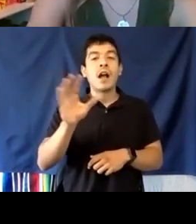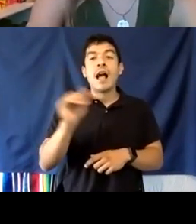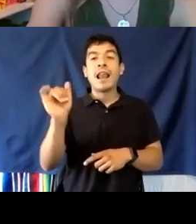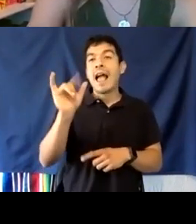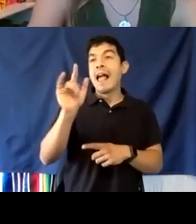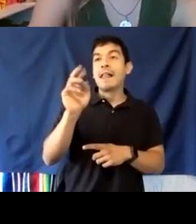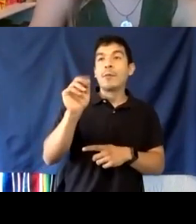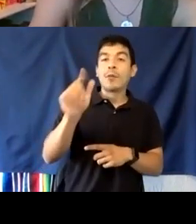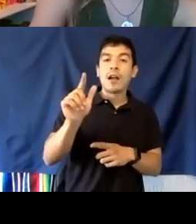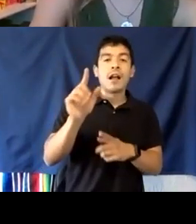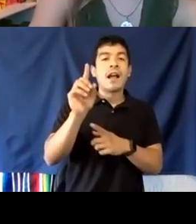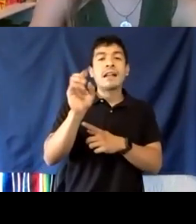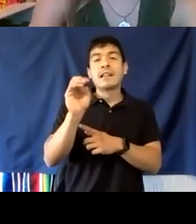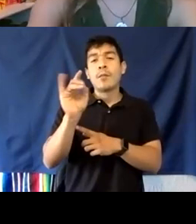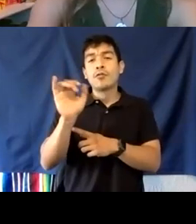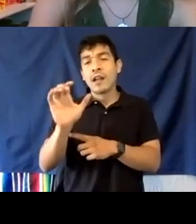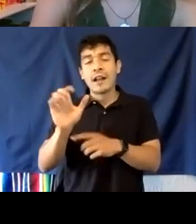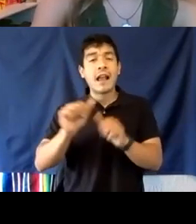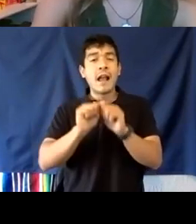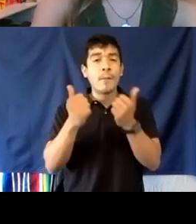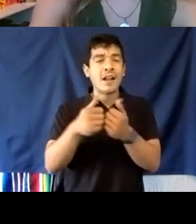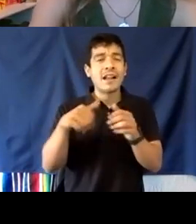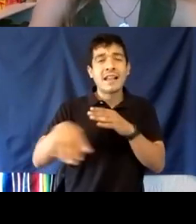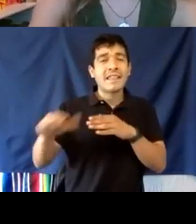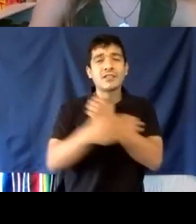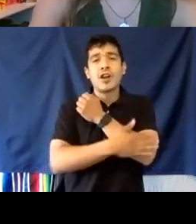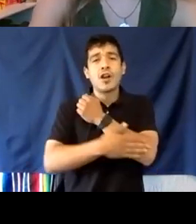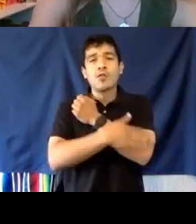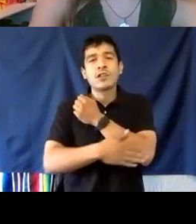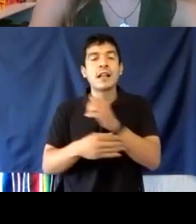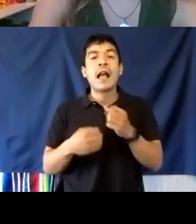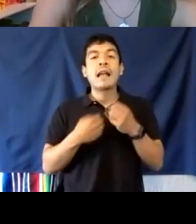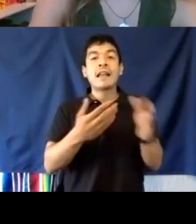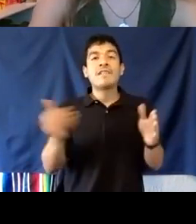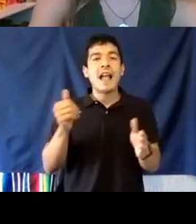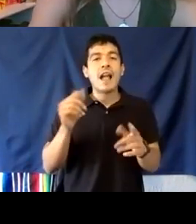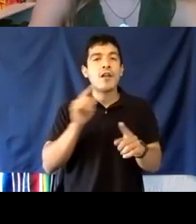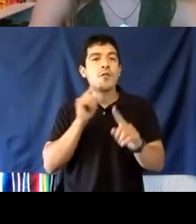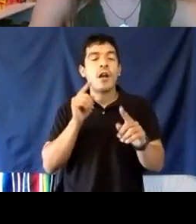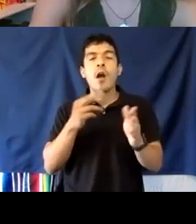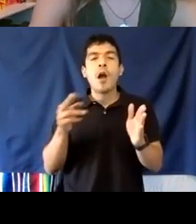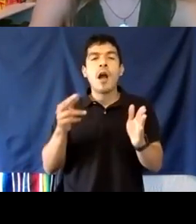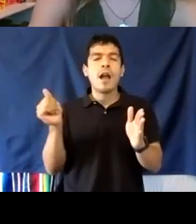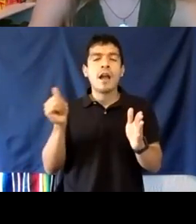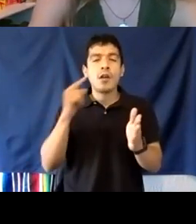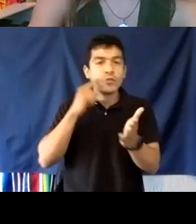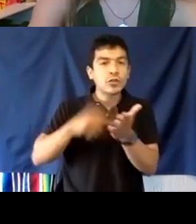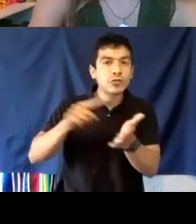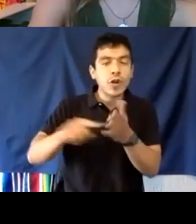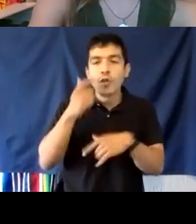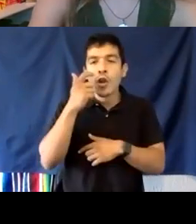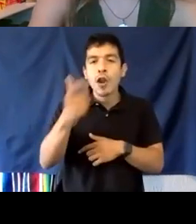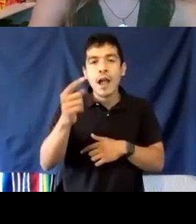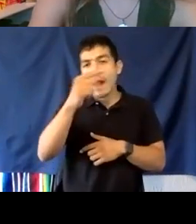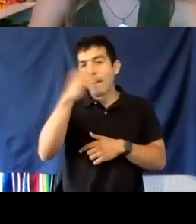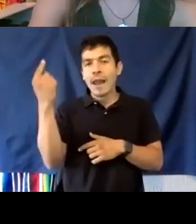liberal democratic administration in this country commissioning a report to look at Black poverty and essentially extrapolating